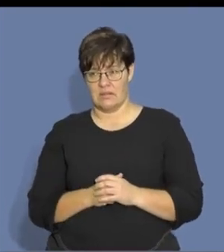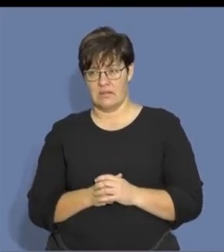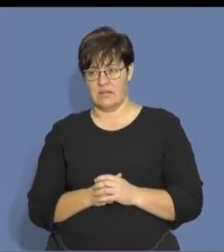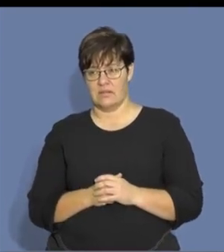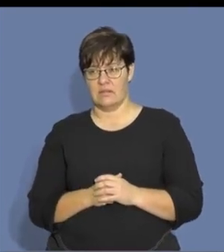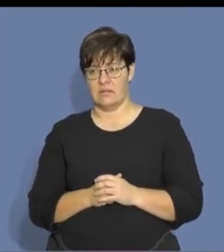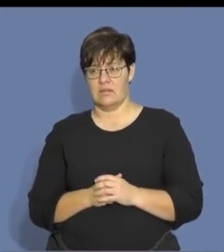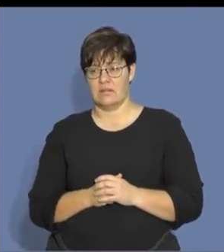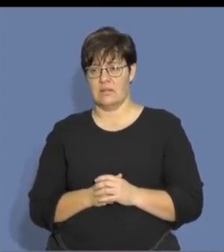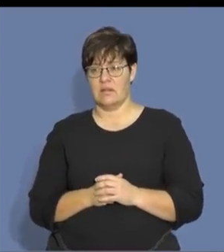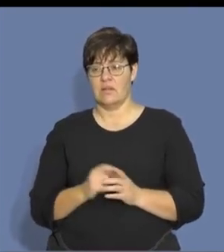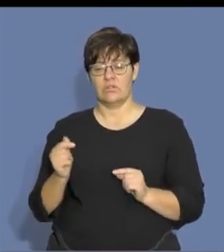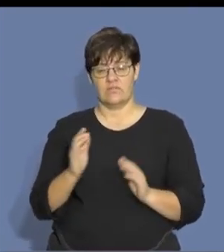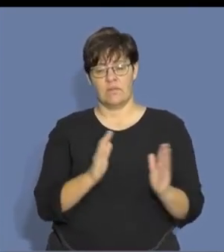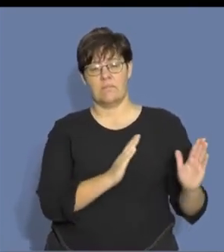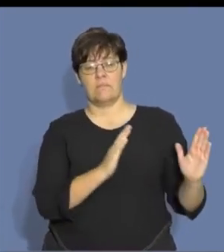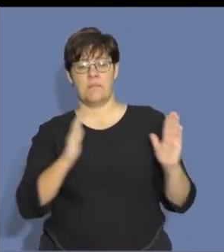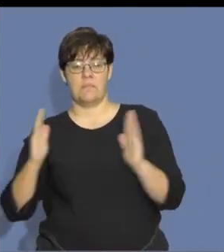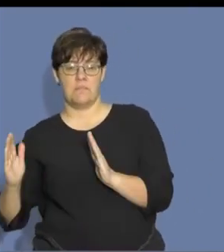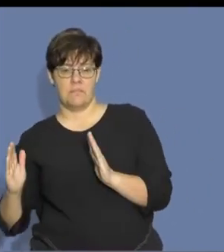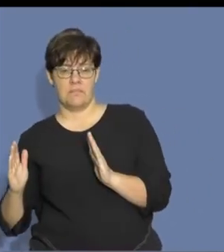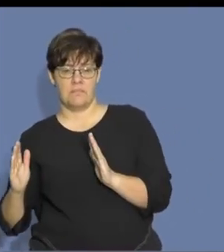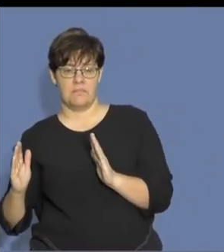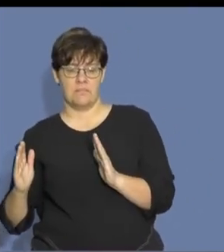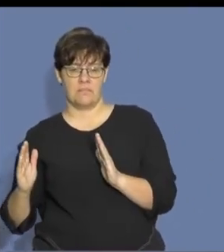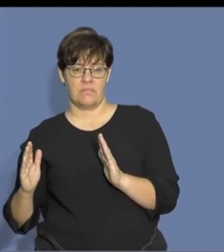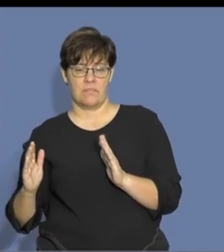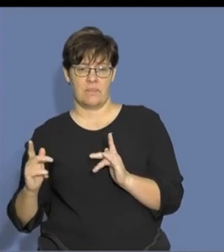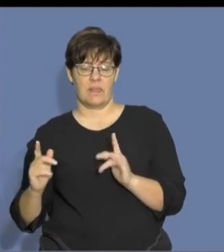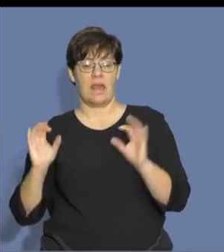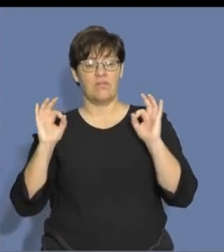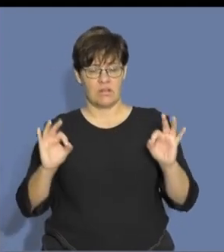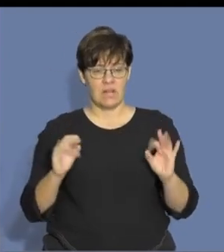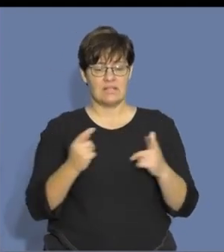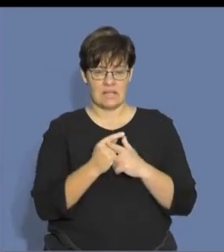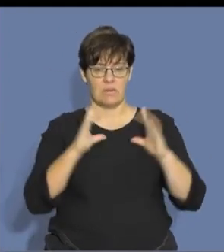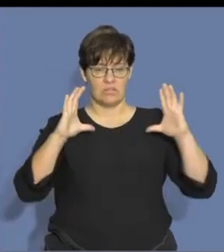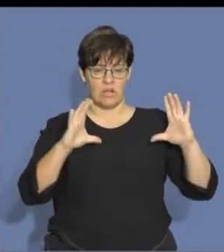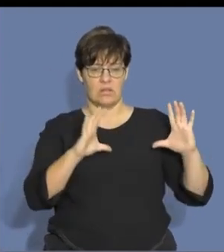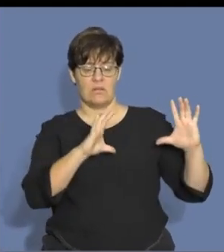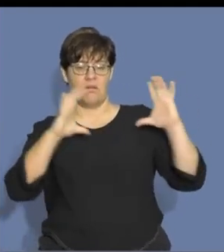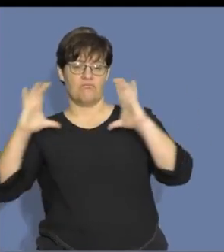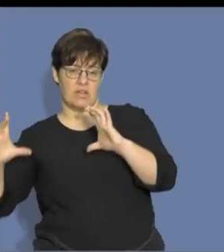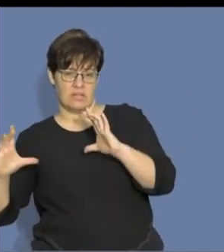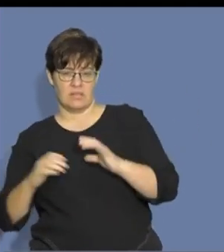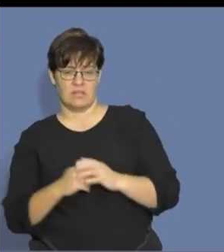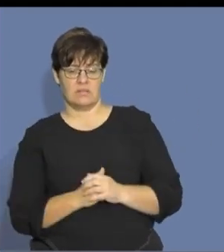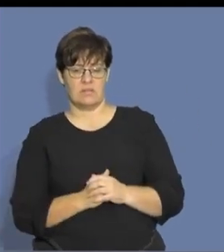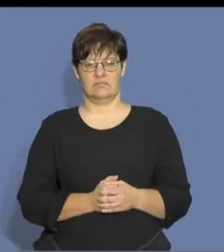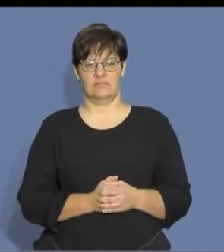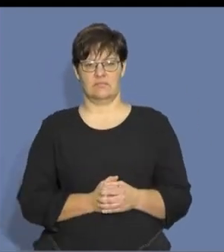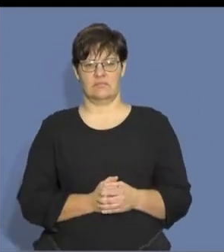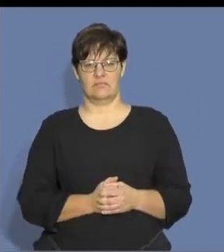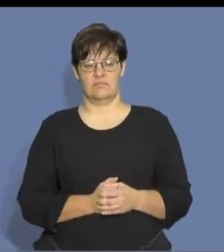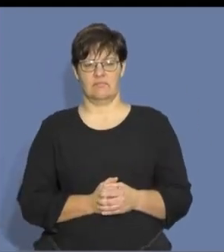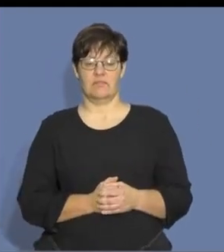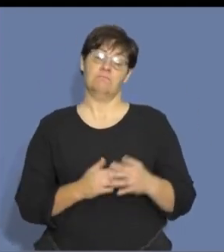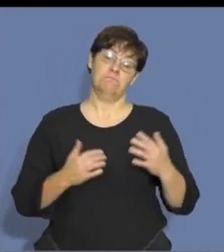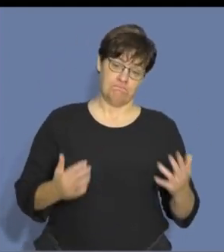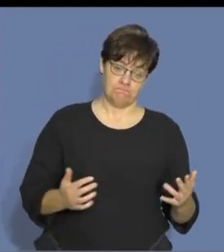is it shifted 1 to the right, exactly like my whole circle shifted 1 to the right.